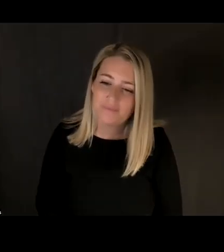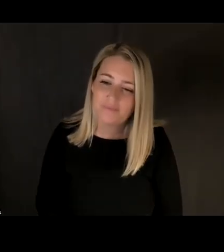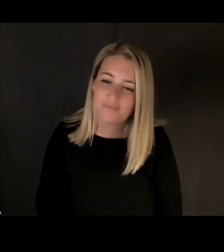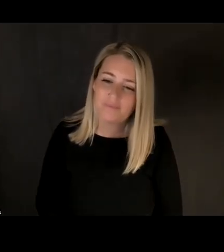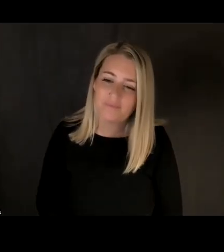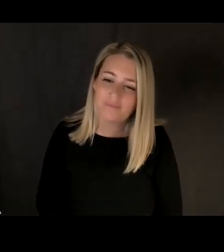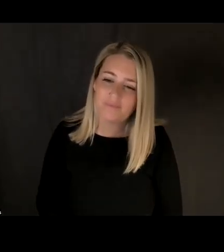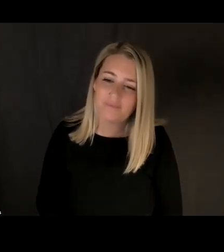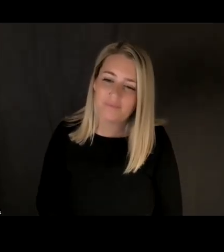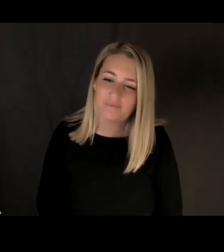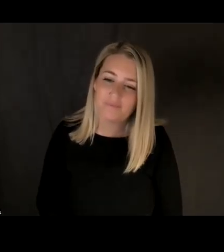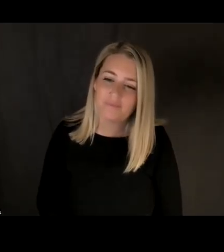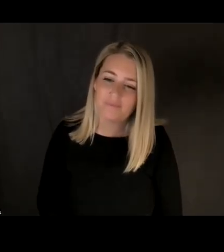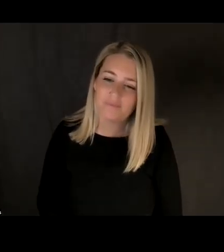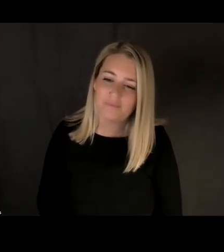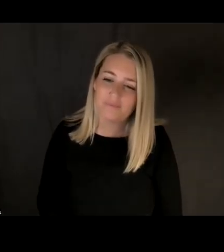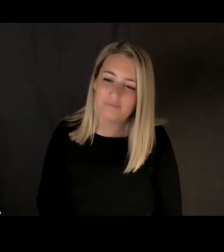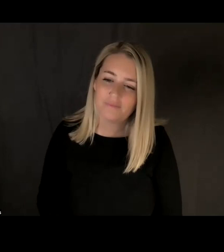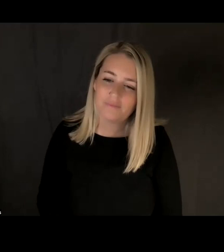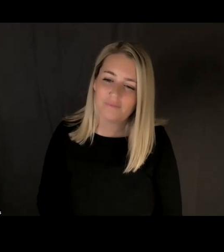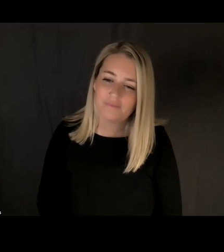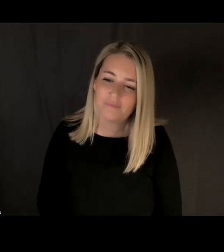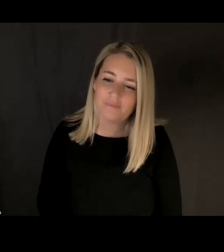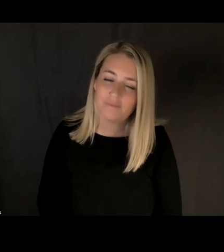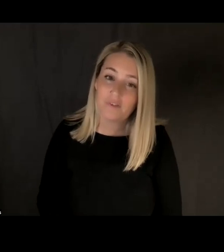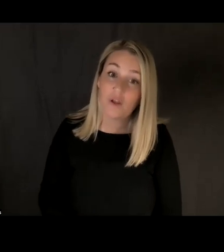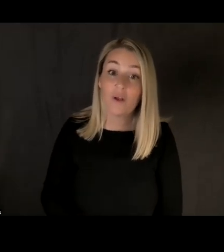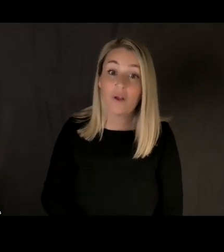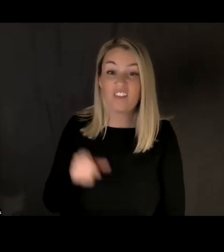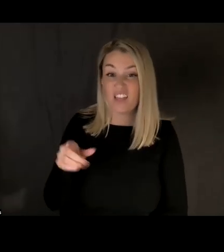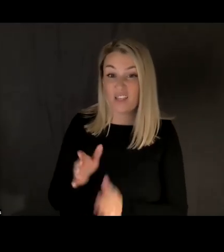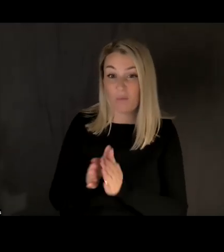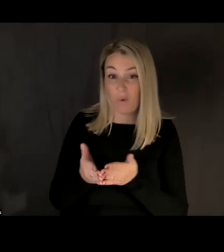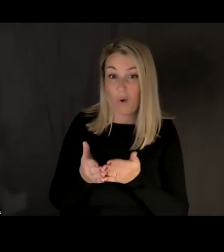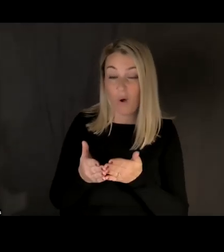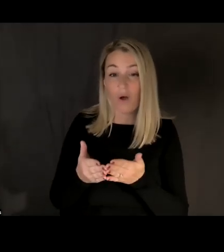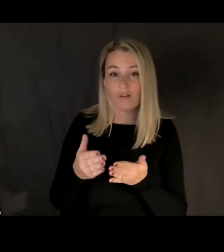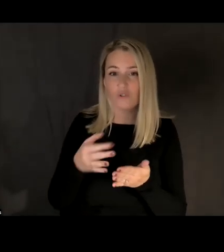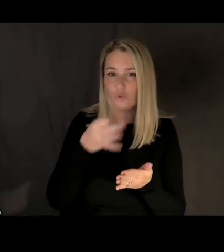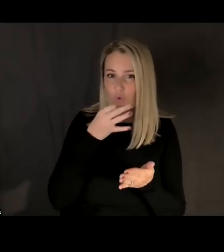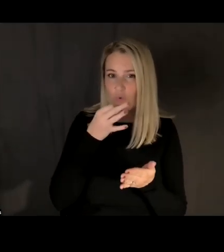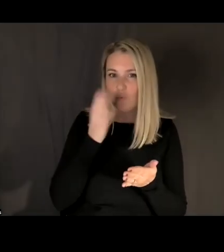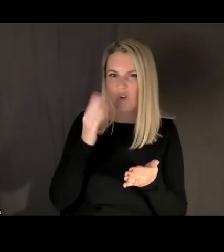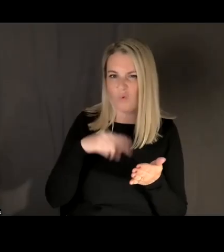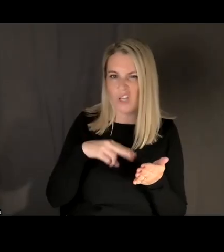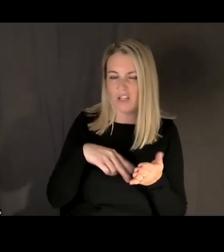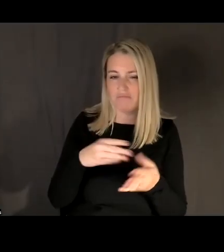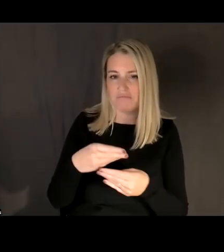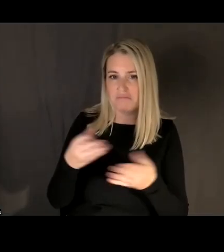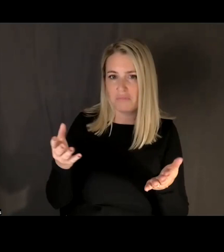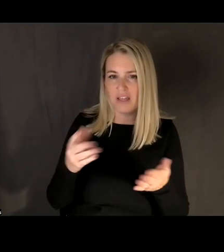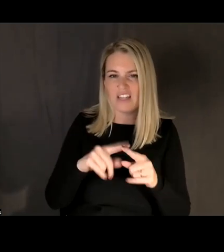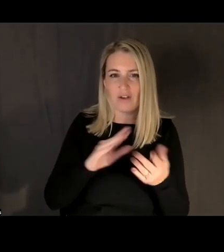to start, we're already reading in this book, but, I'm gonna start sending out links where the syllable carpets,